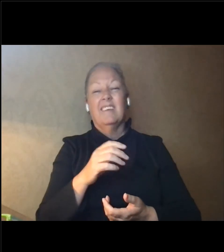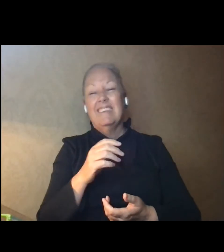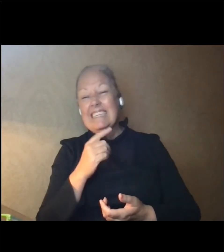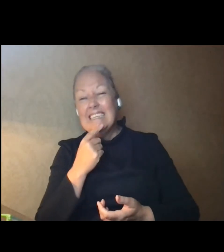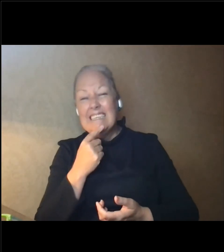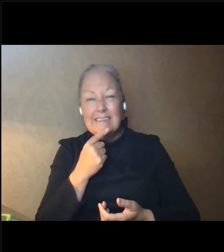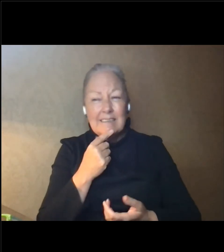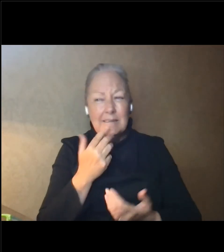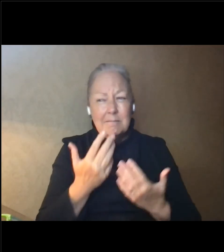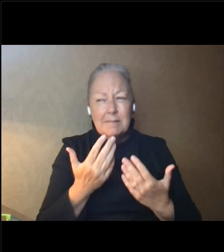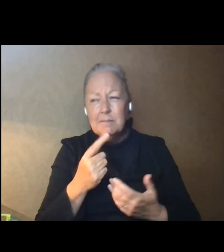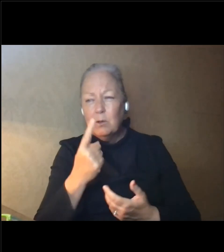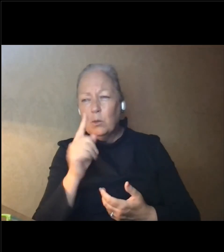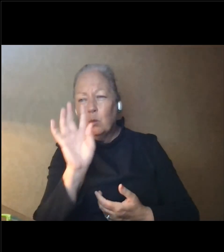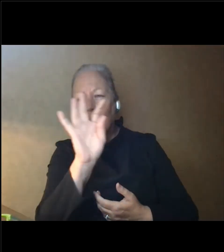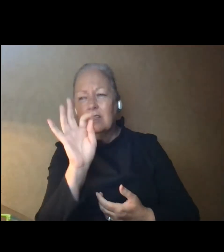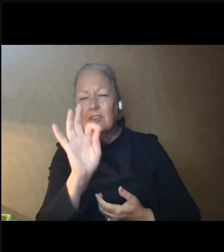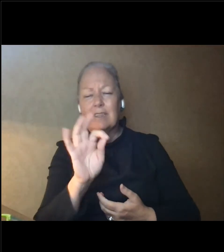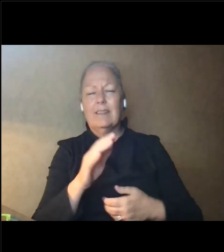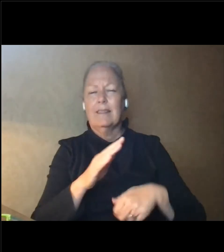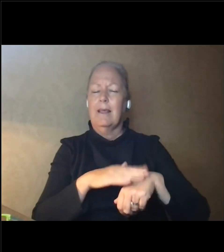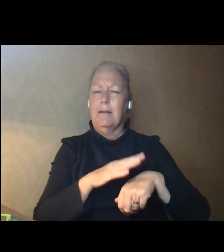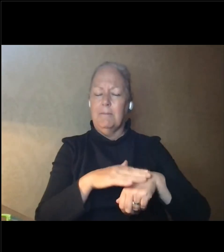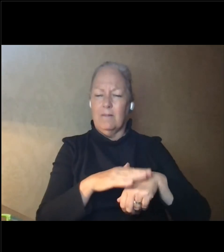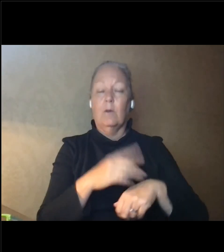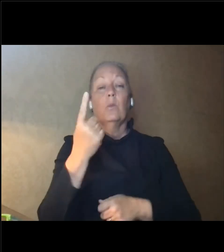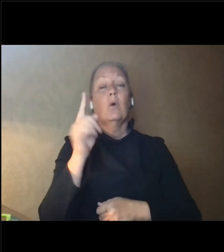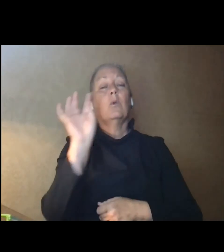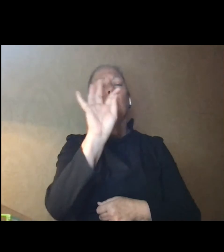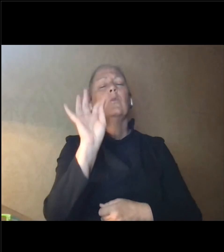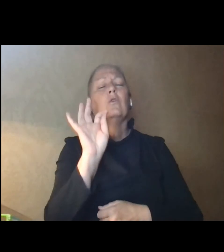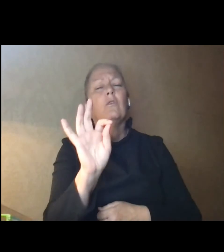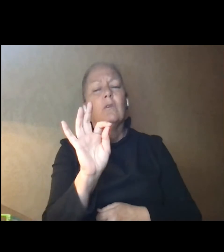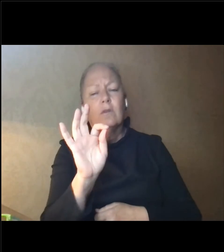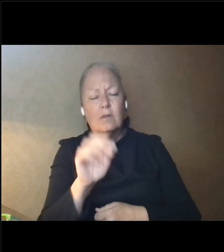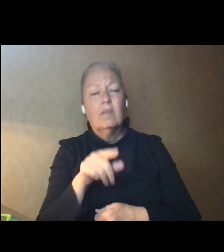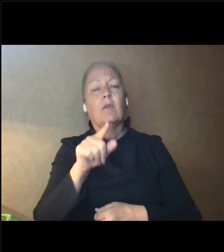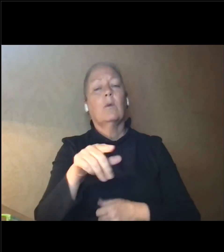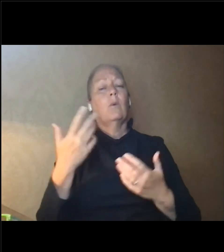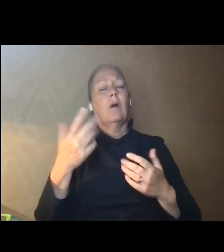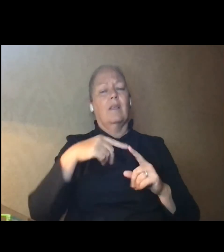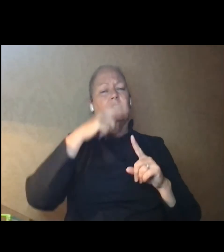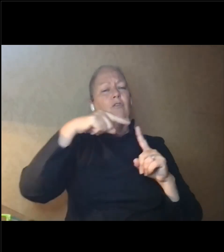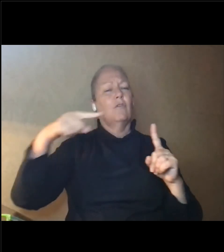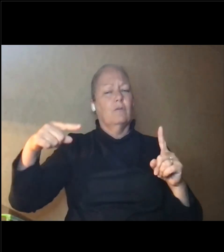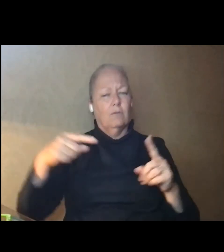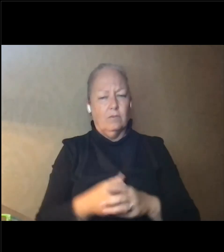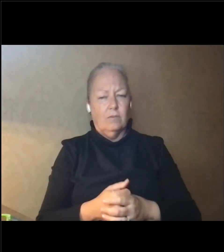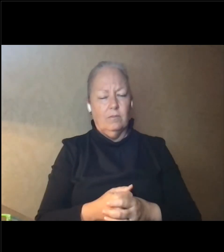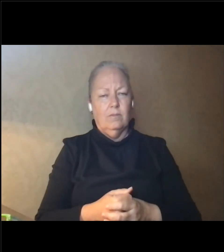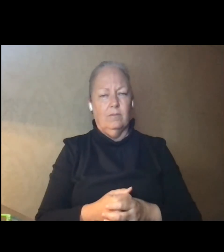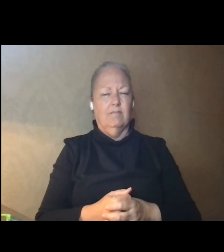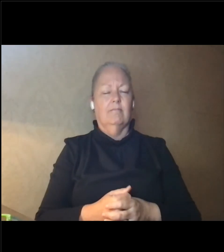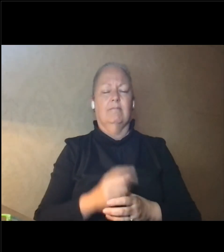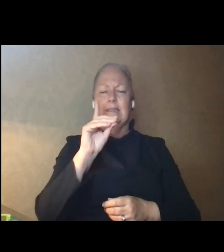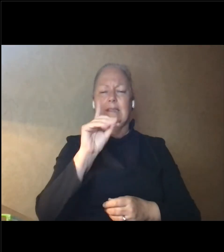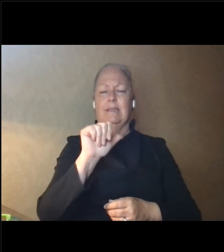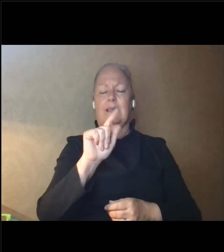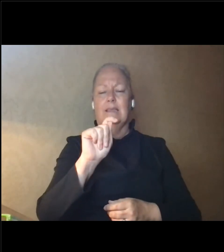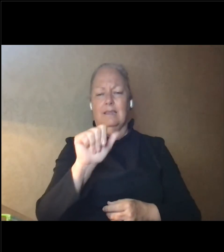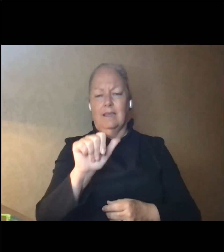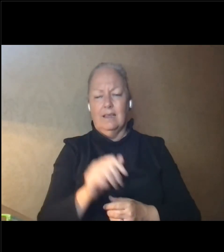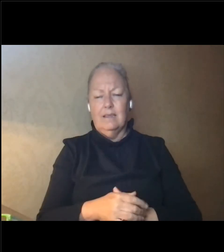one question, and we do have a question related to data. And the question is really